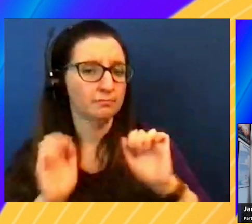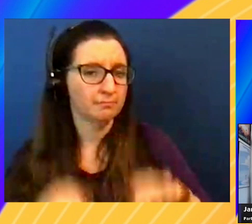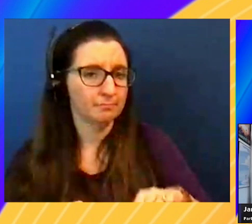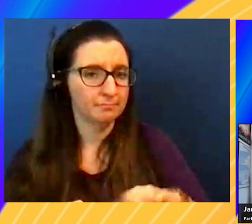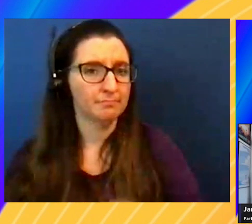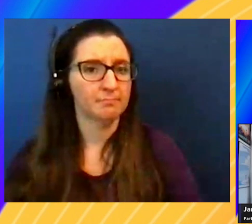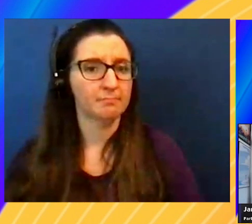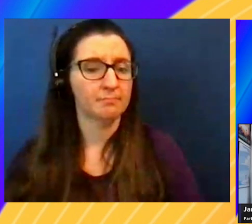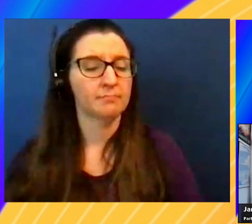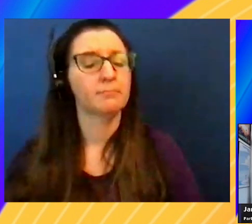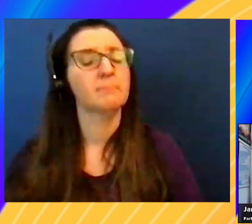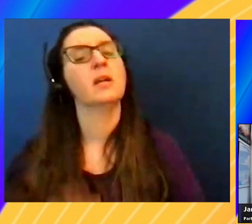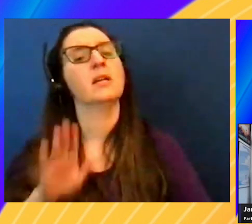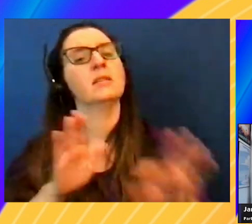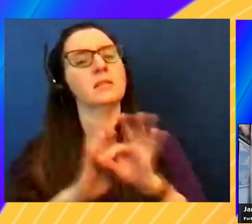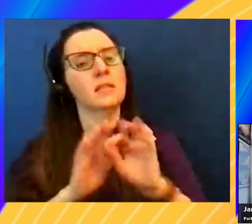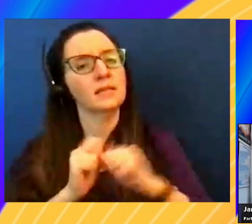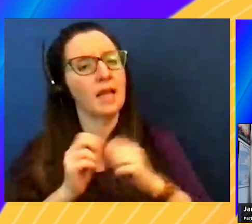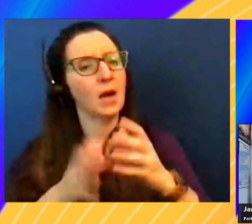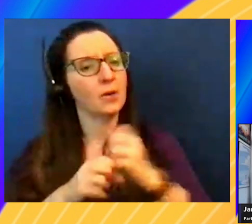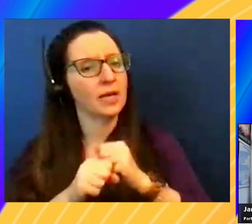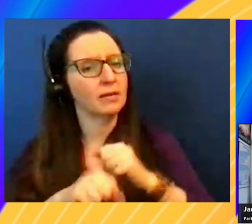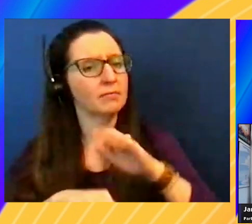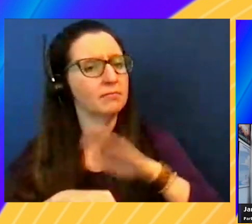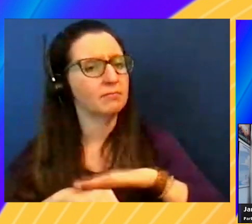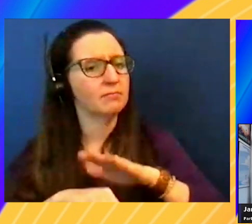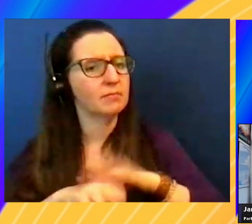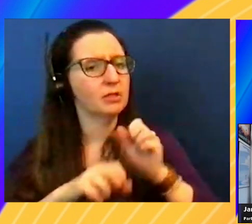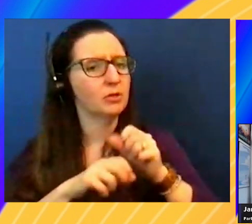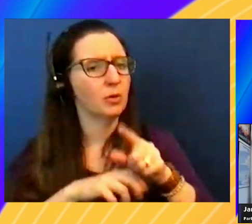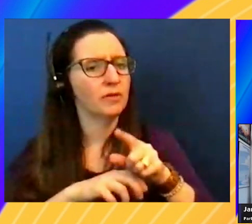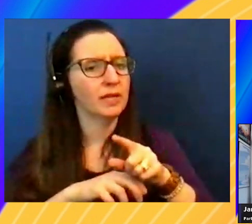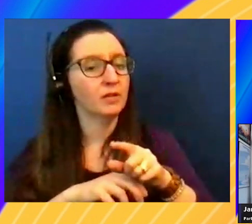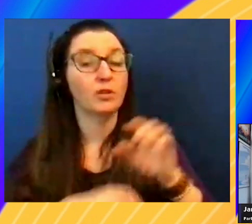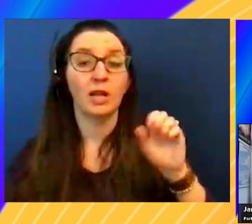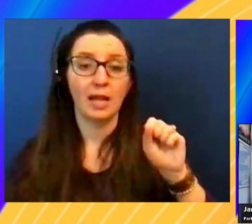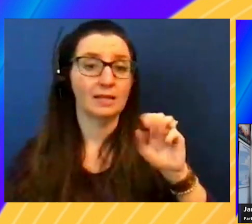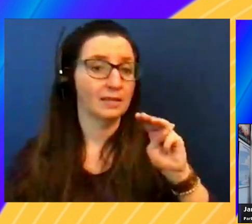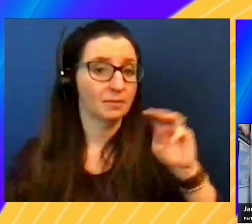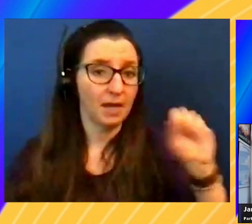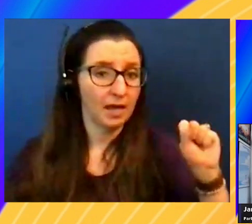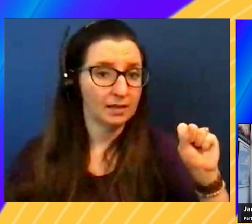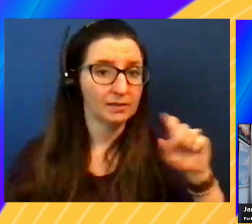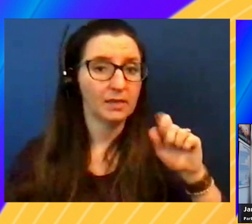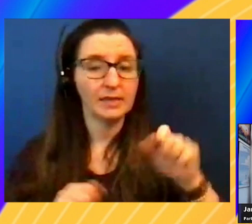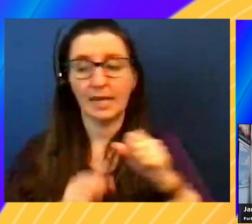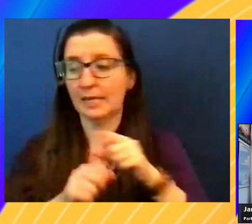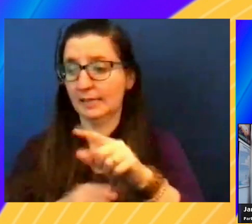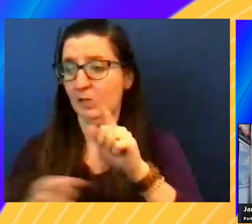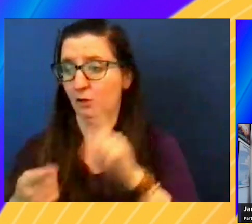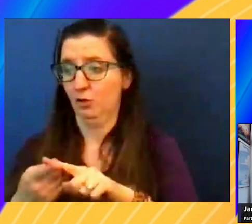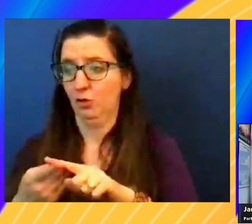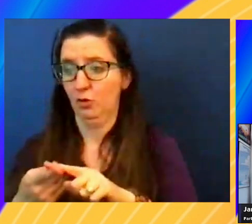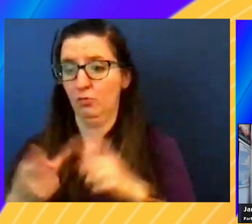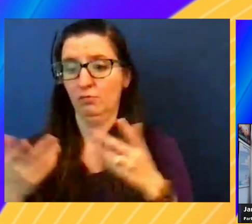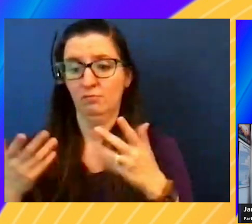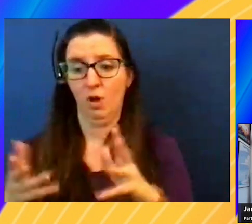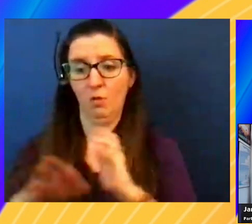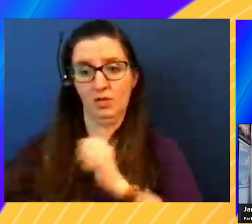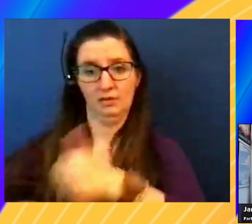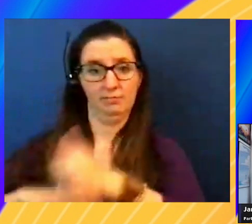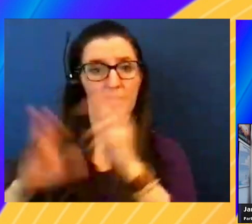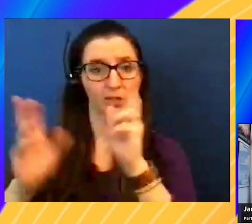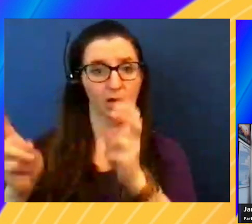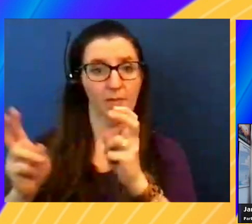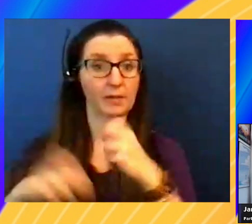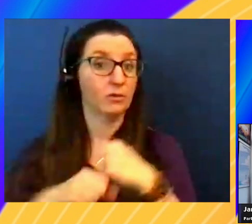get your notification. So this is through SNS, and you can send it to an existing topic, you can create new topics, and then